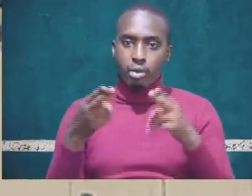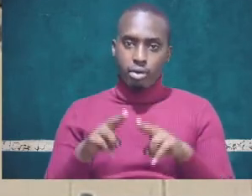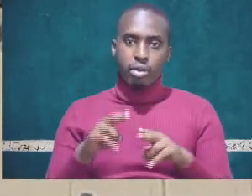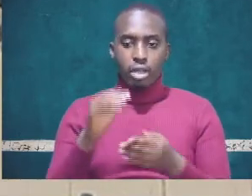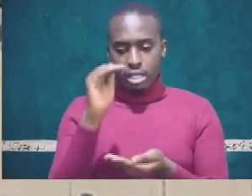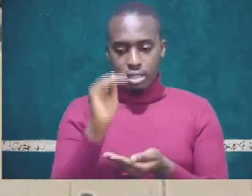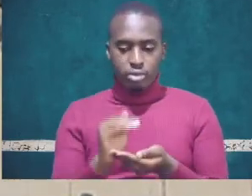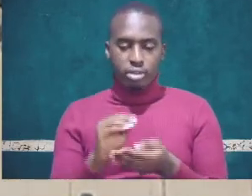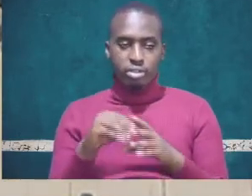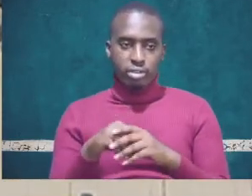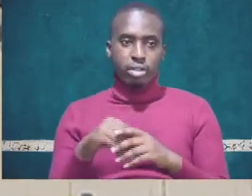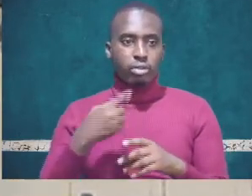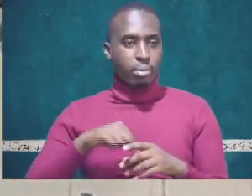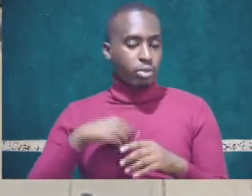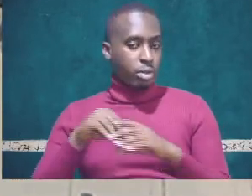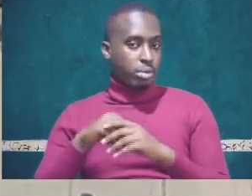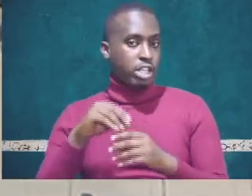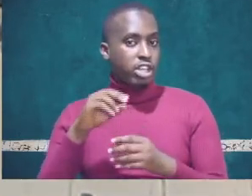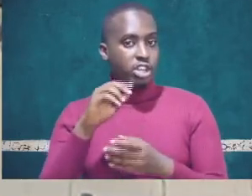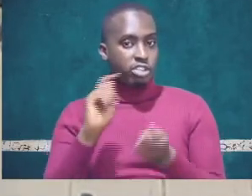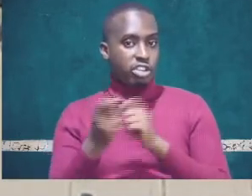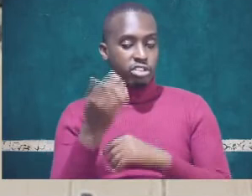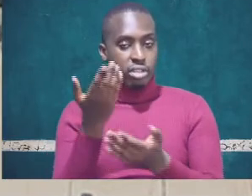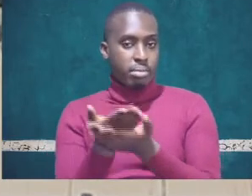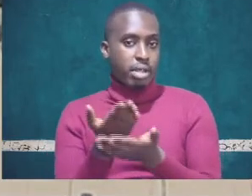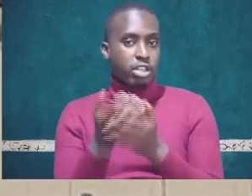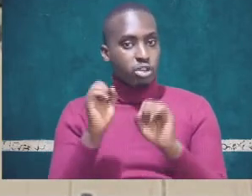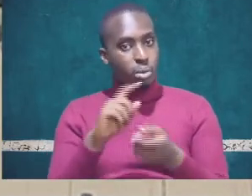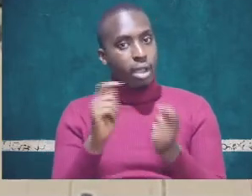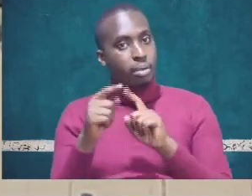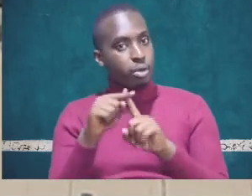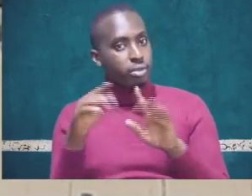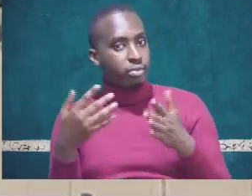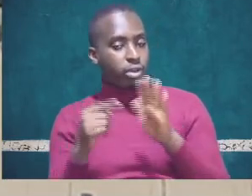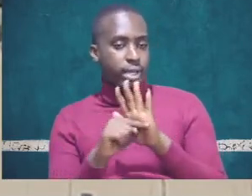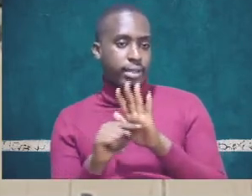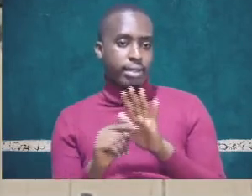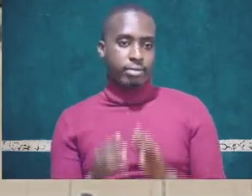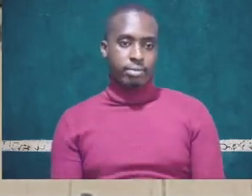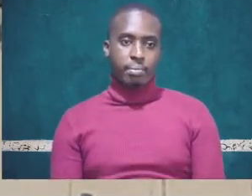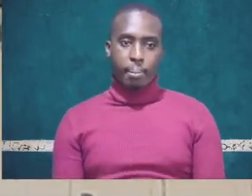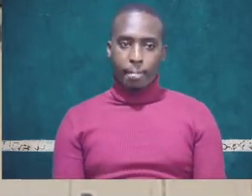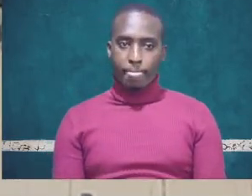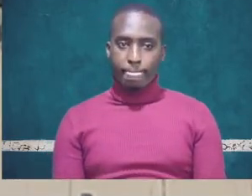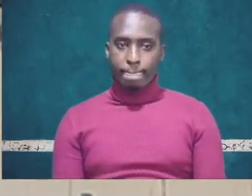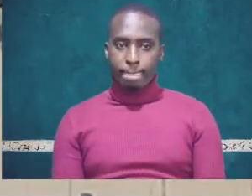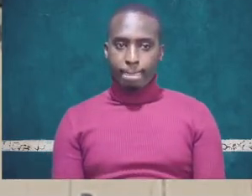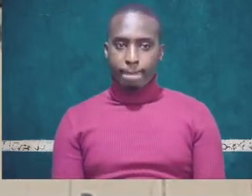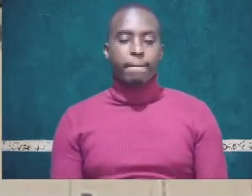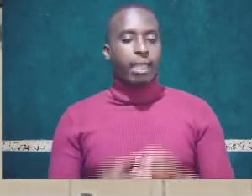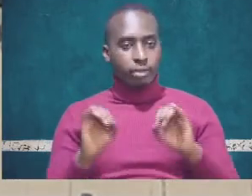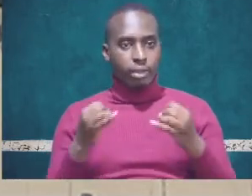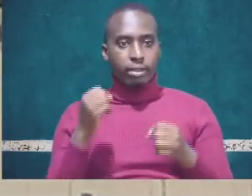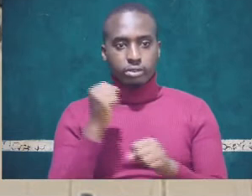Remember, we are under a change in demand, where we said it can be positive or a negative. So let us try also to illustrate it and